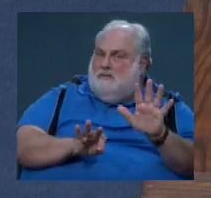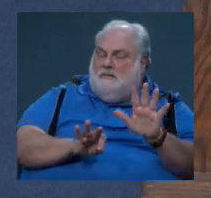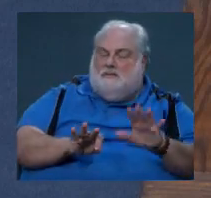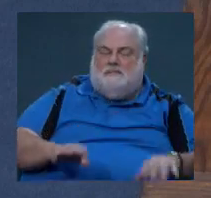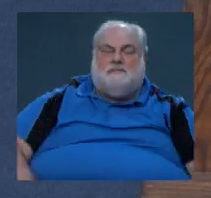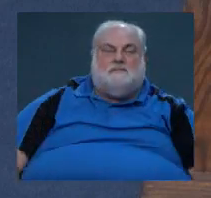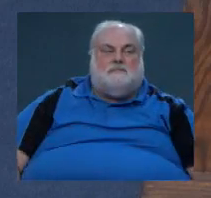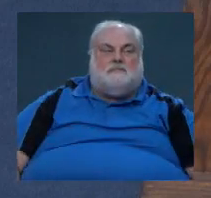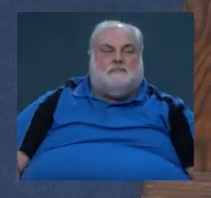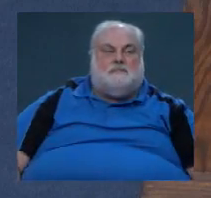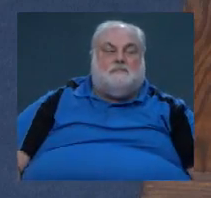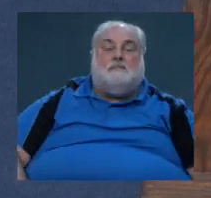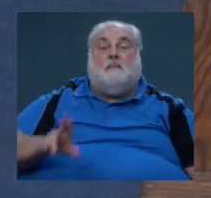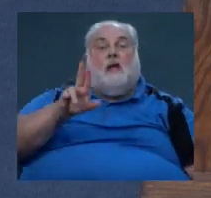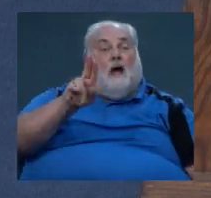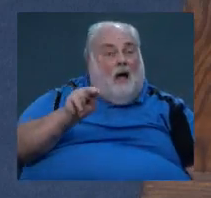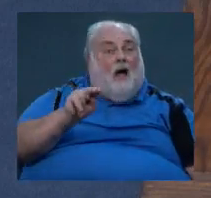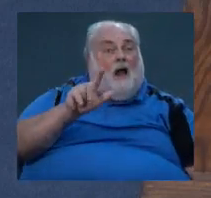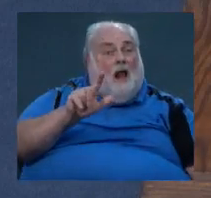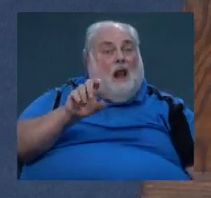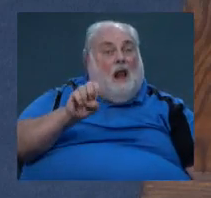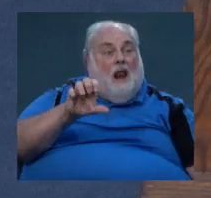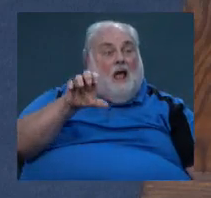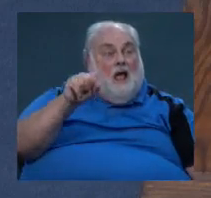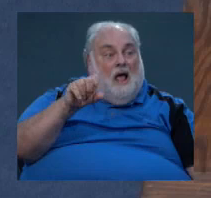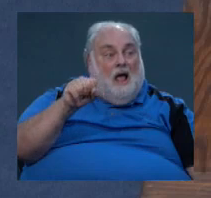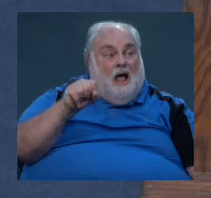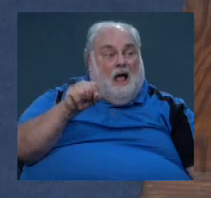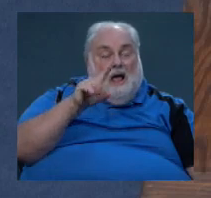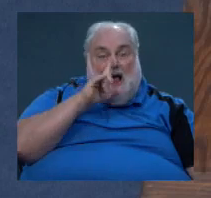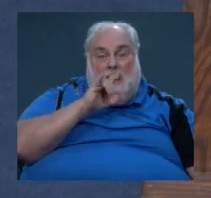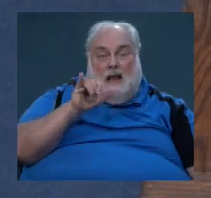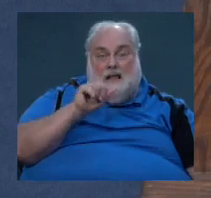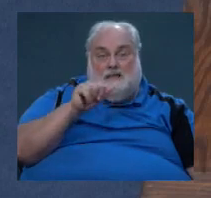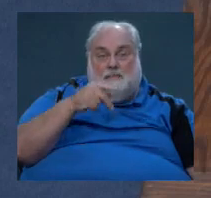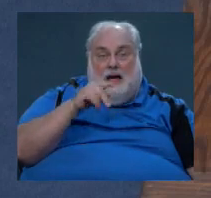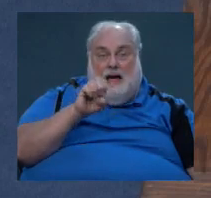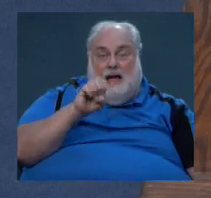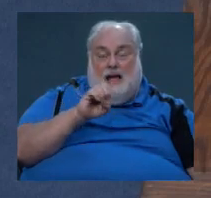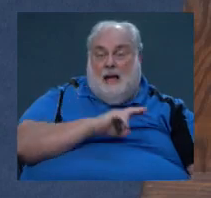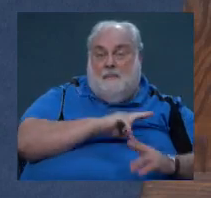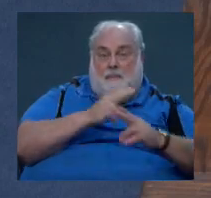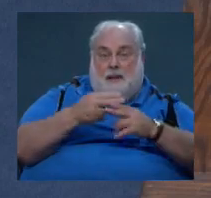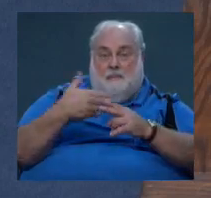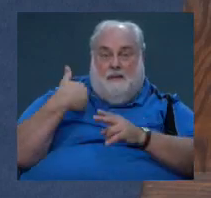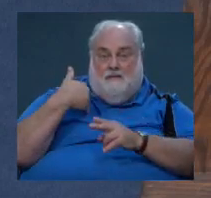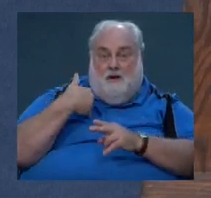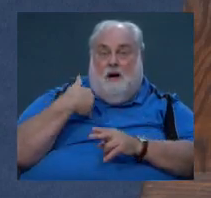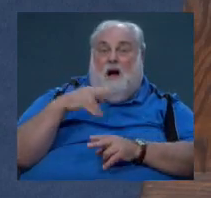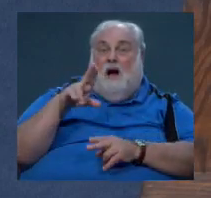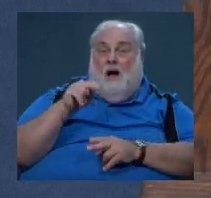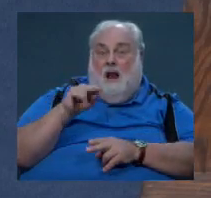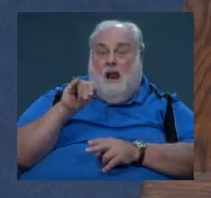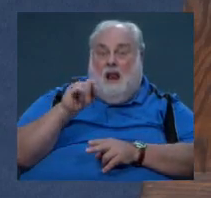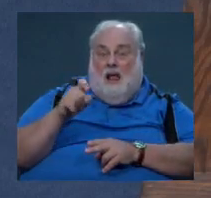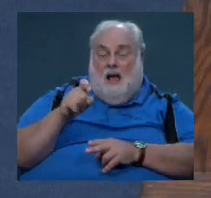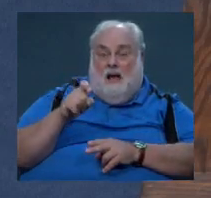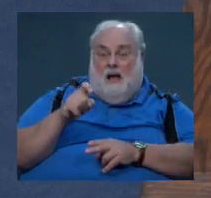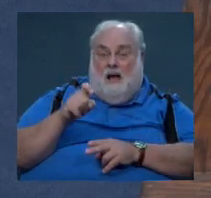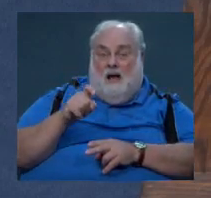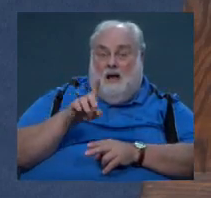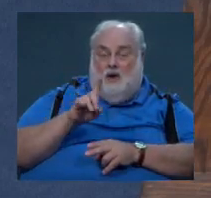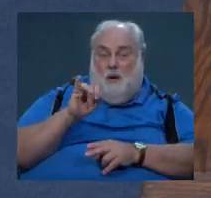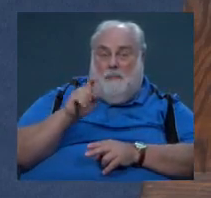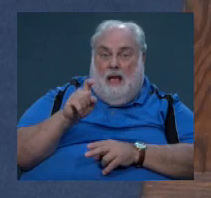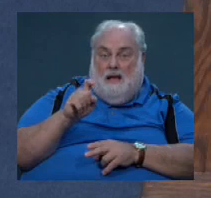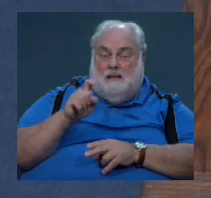simple. Unless, like Spike mentioned earlier, unless you want him to have a duplex right next to you,